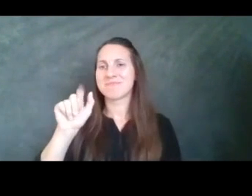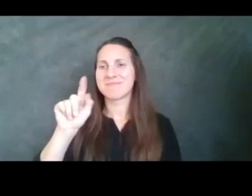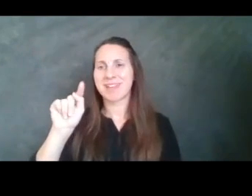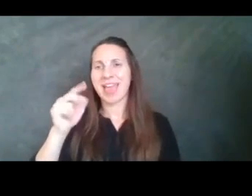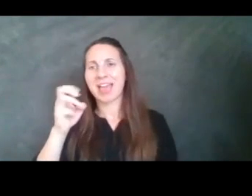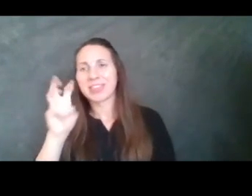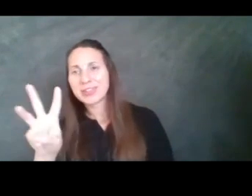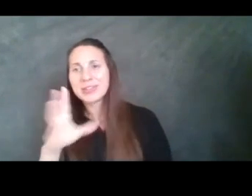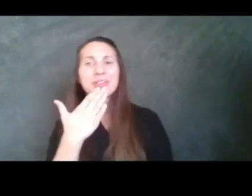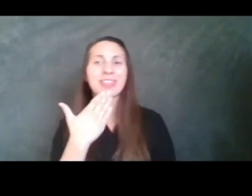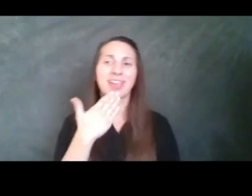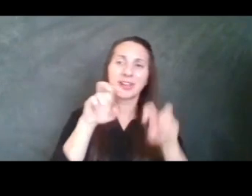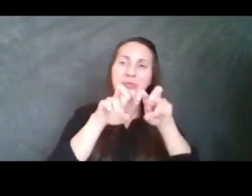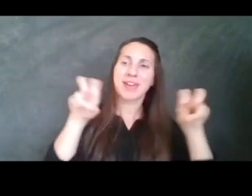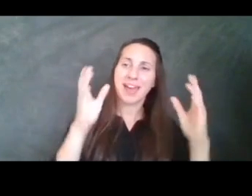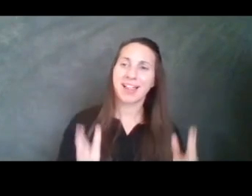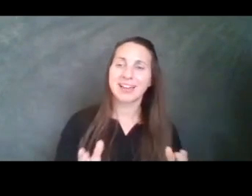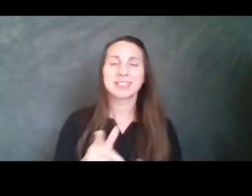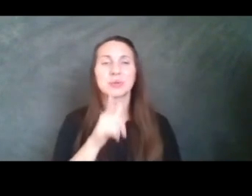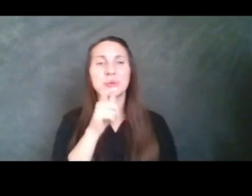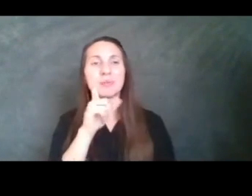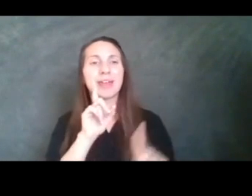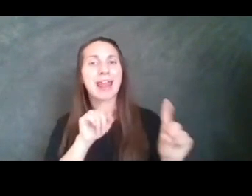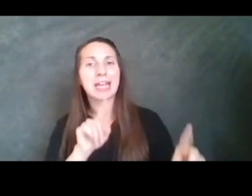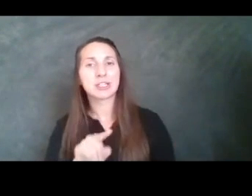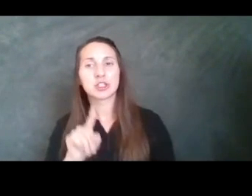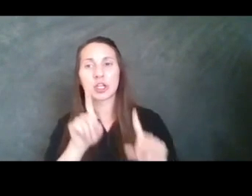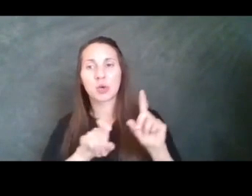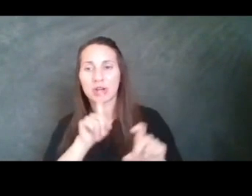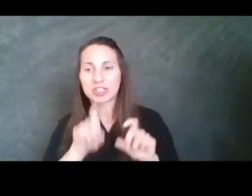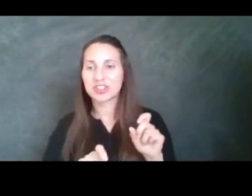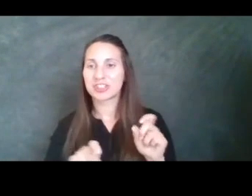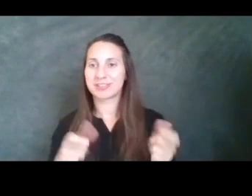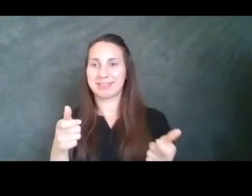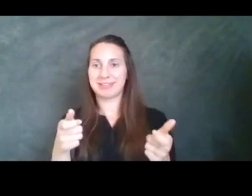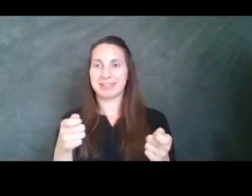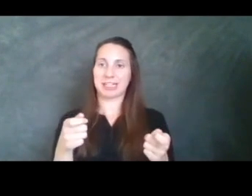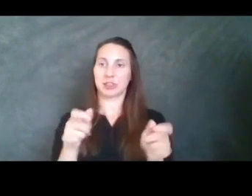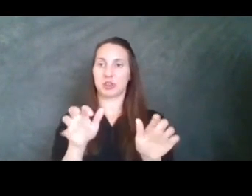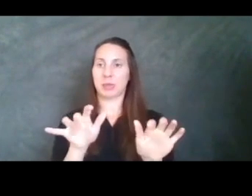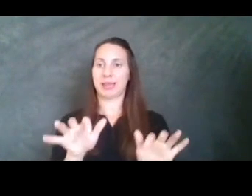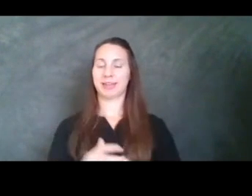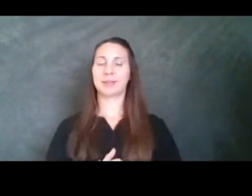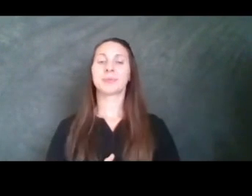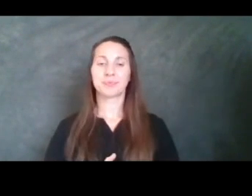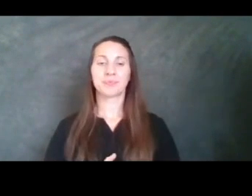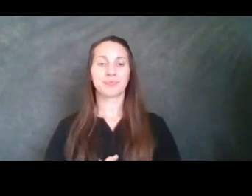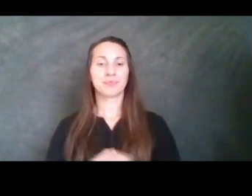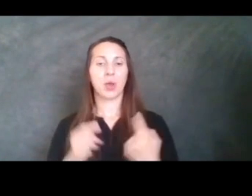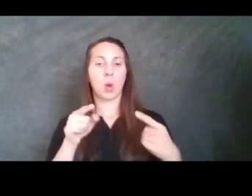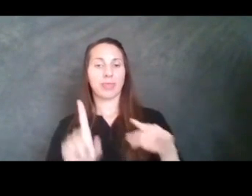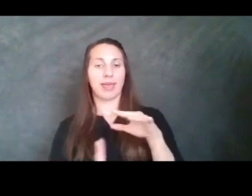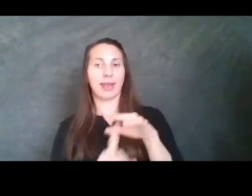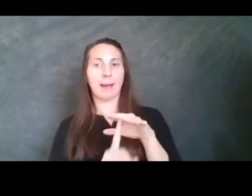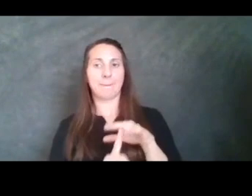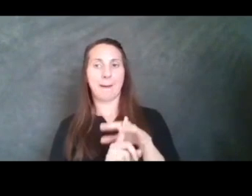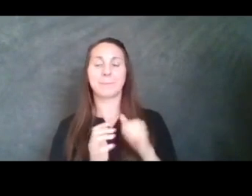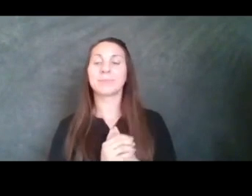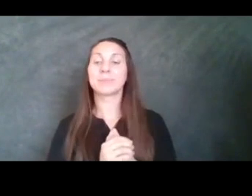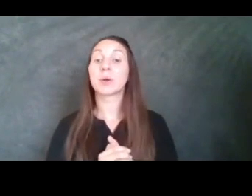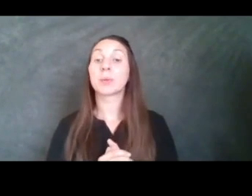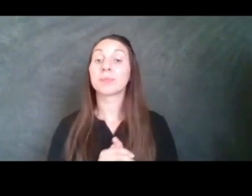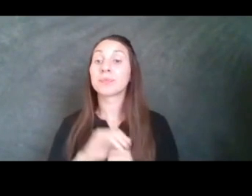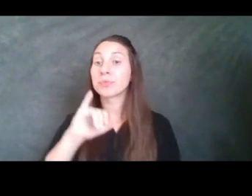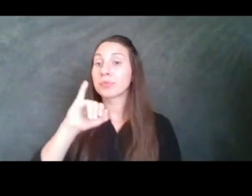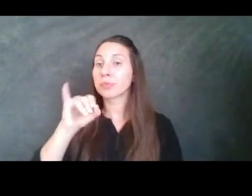who've been answering questions textually as they've come up in the Q&A box. Joshua, can we